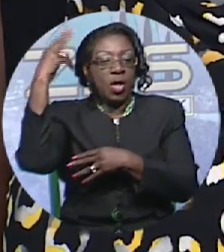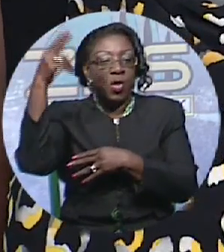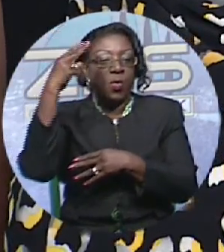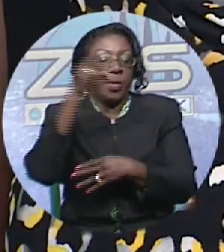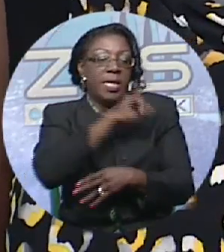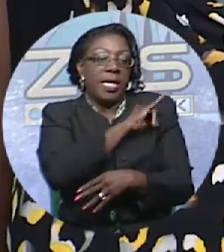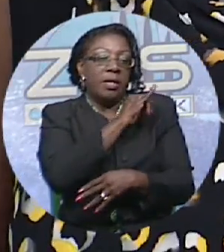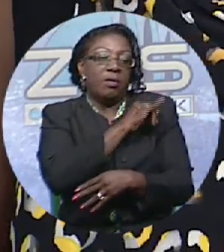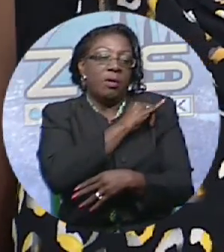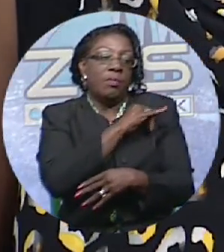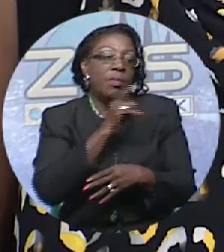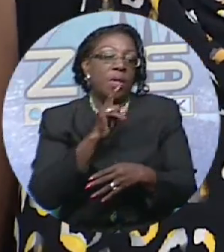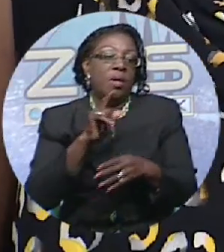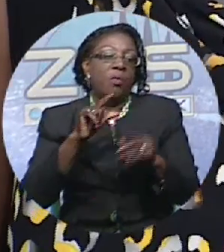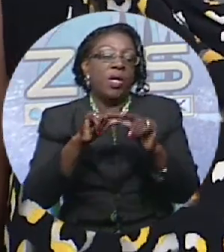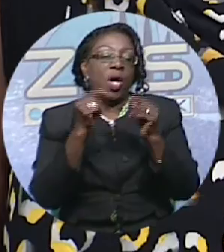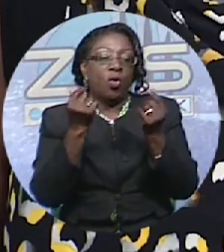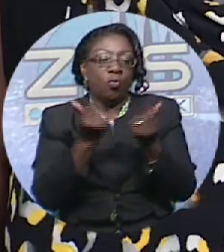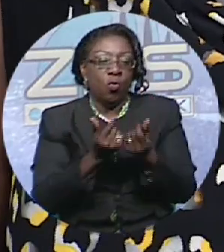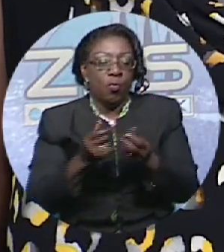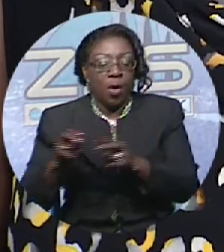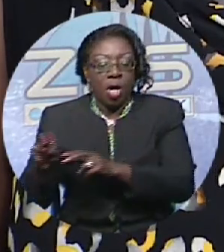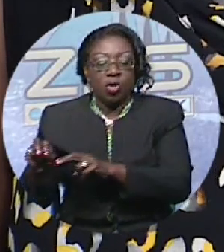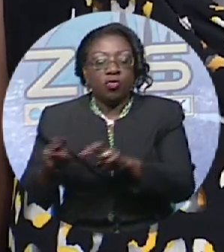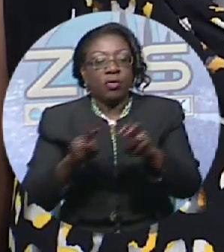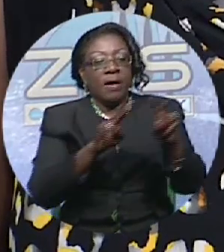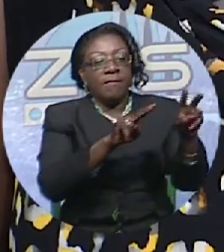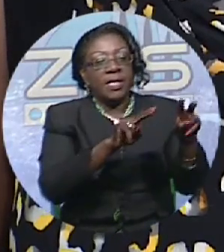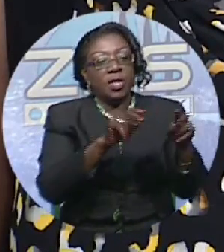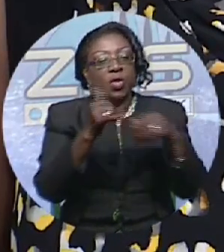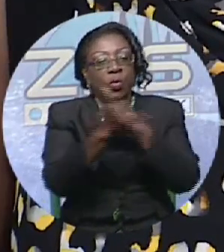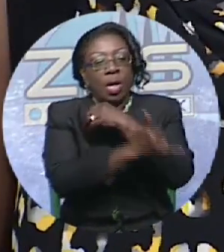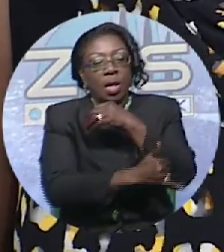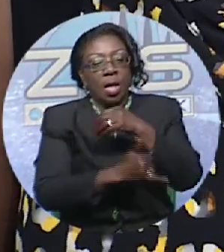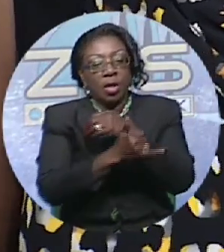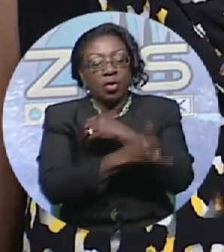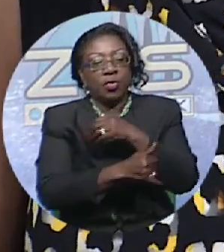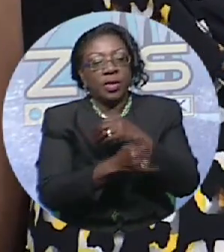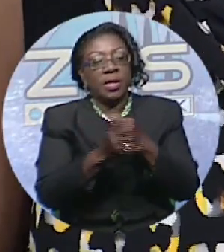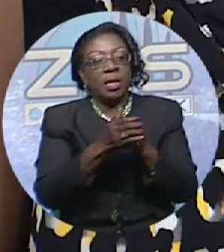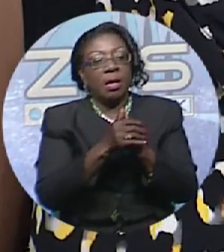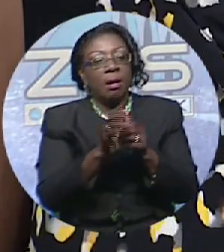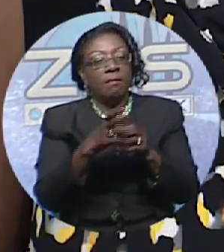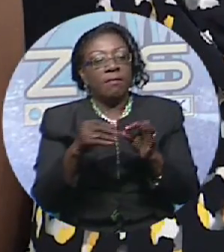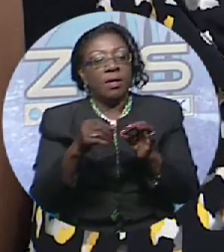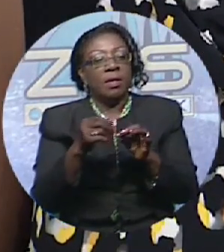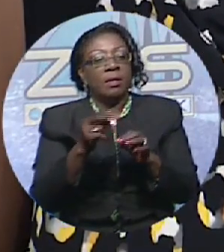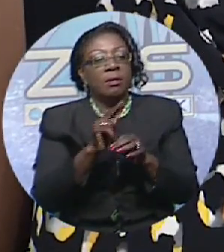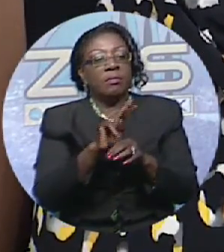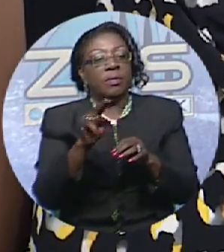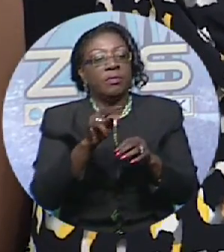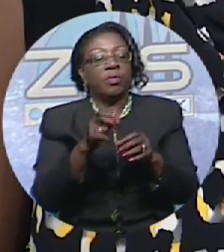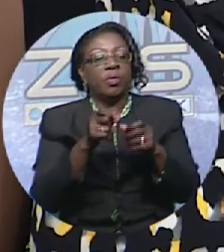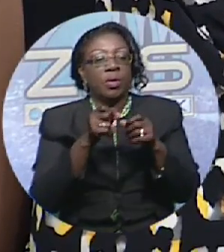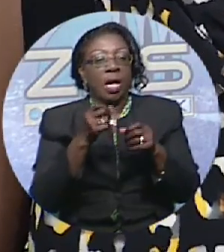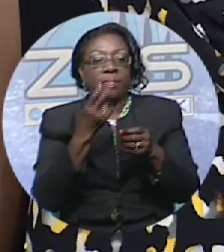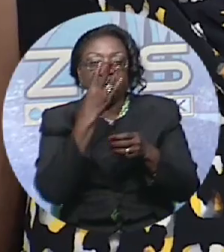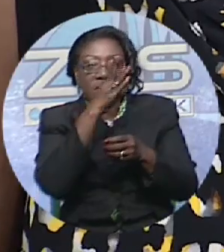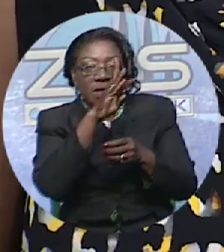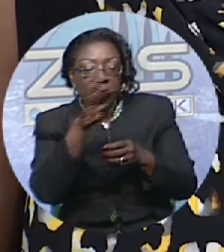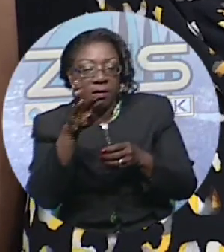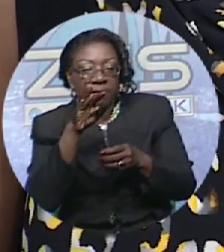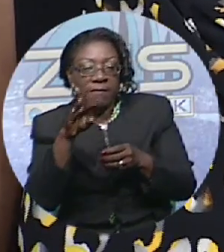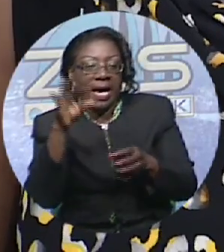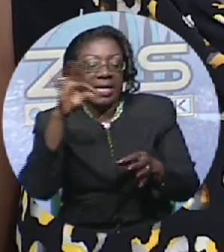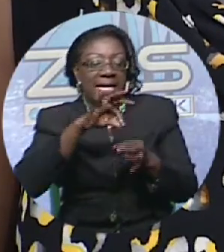Observer Group to Vanuatu for its general elections on January 22nd. The snap election is being held 9 months ahead